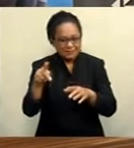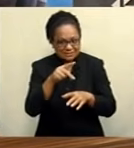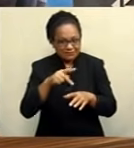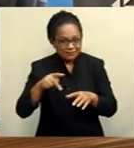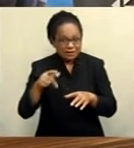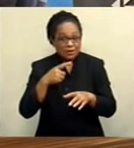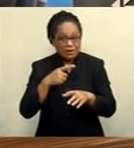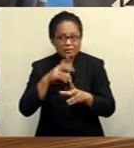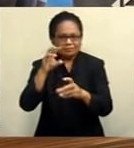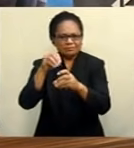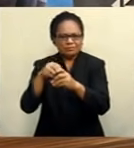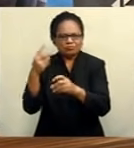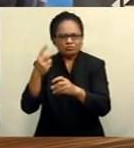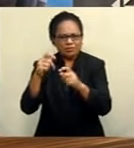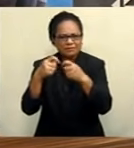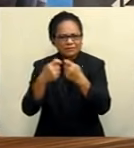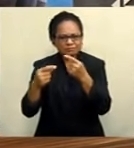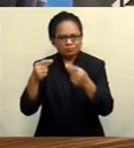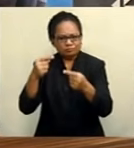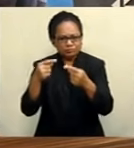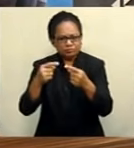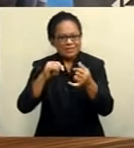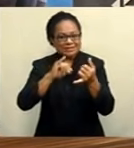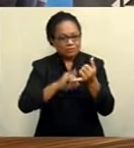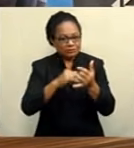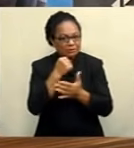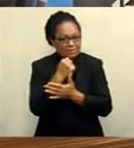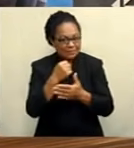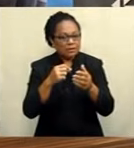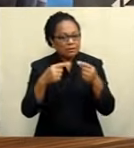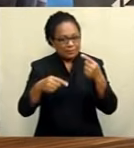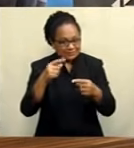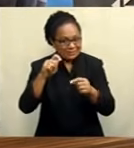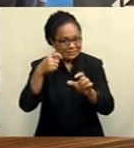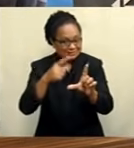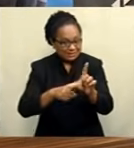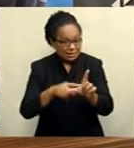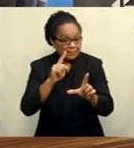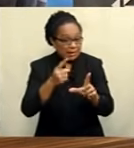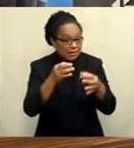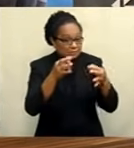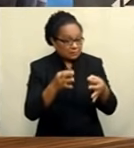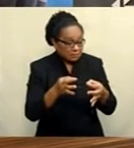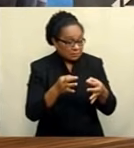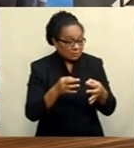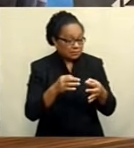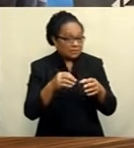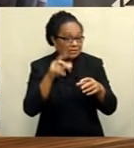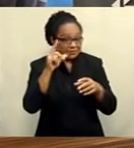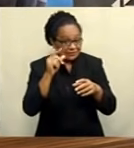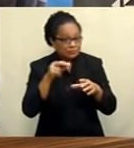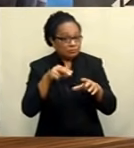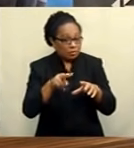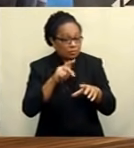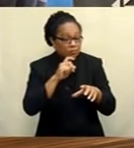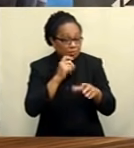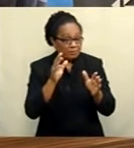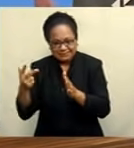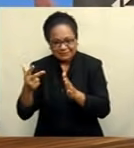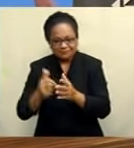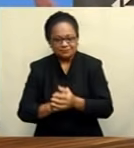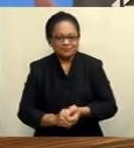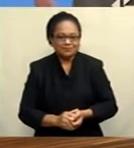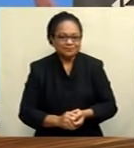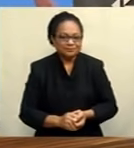Rugby Pacific competition from next year. However, a decision on where the Fijian Ndrua will play its home matches in 2022 is yet to be